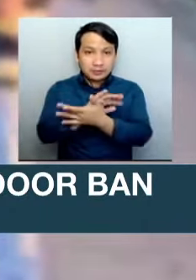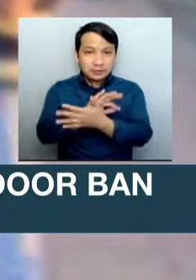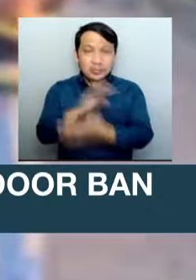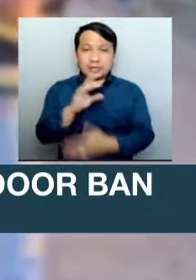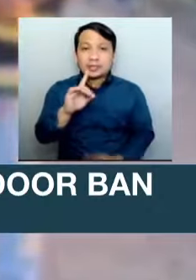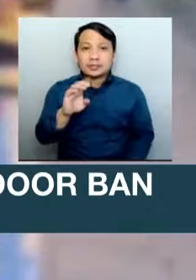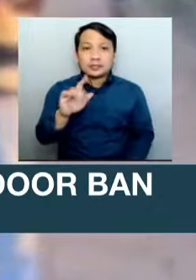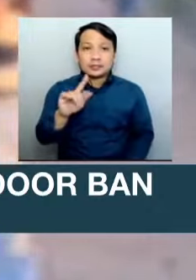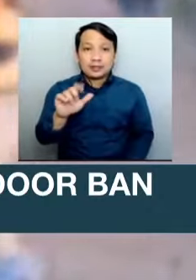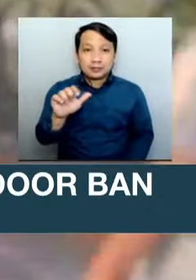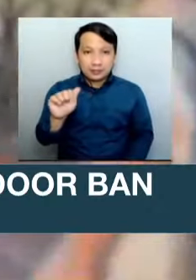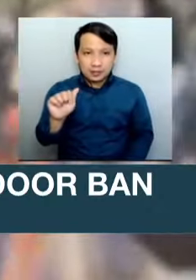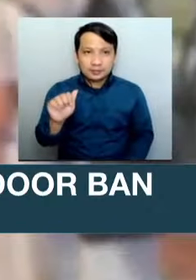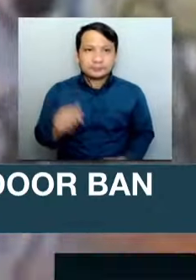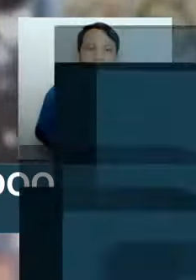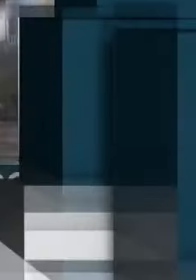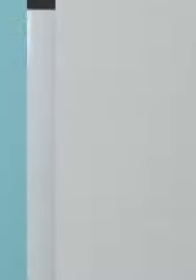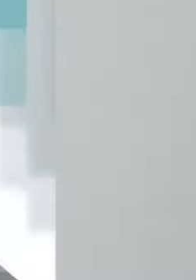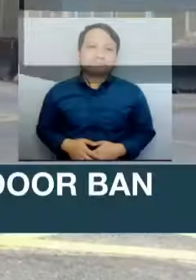variant.